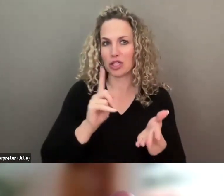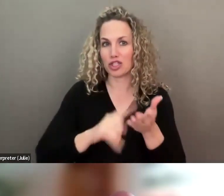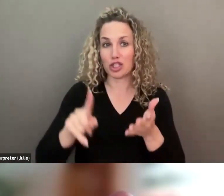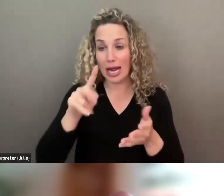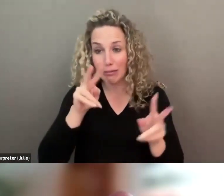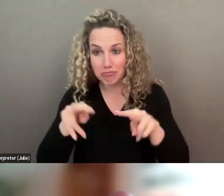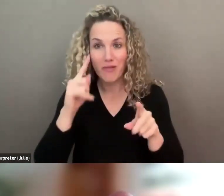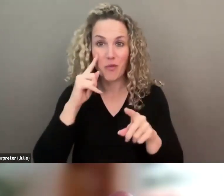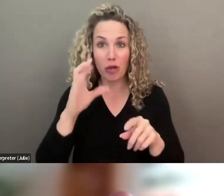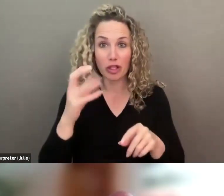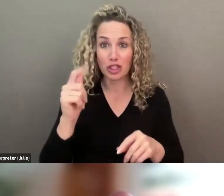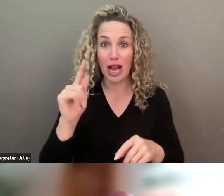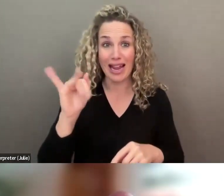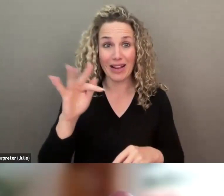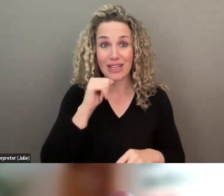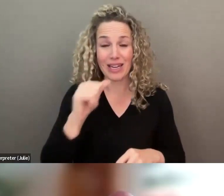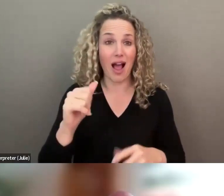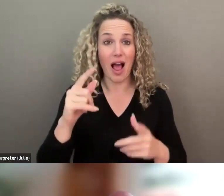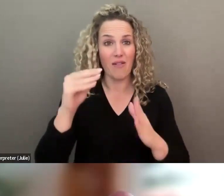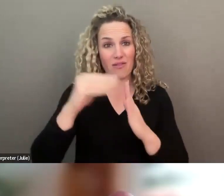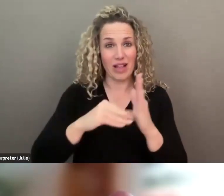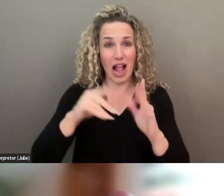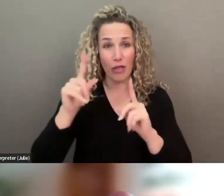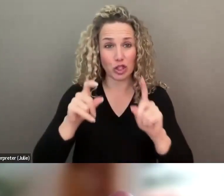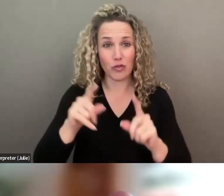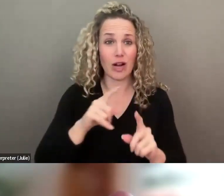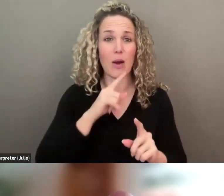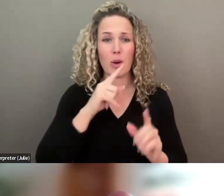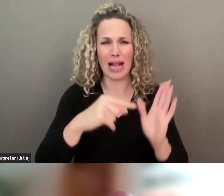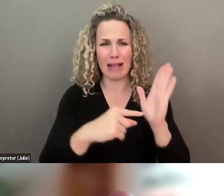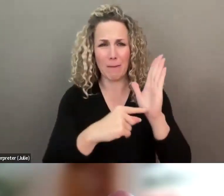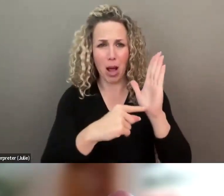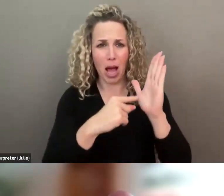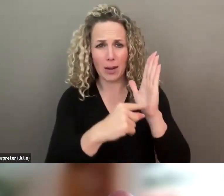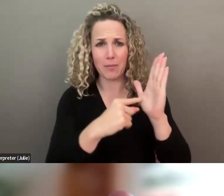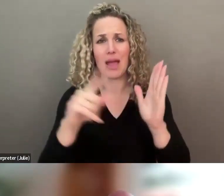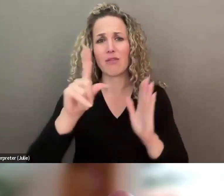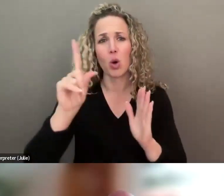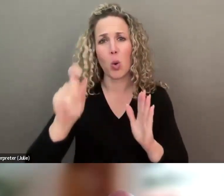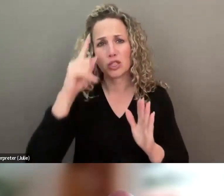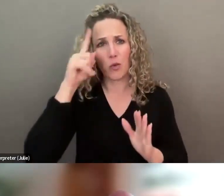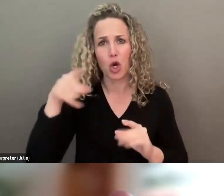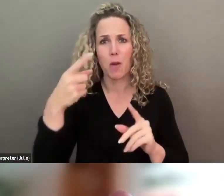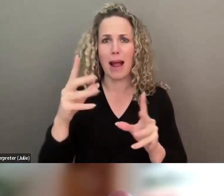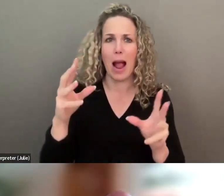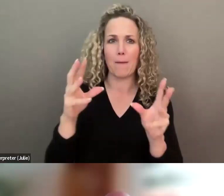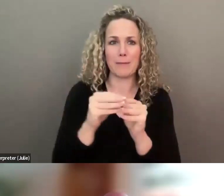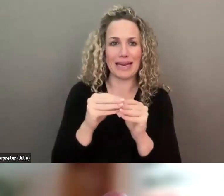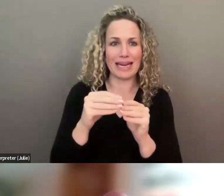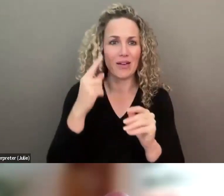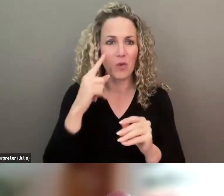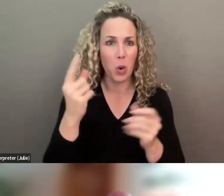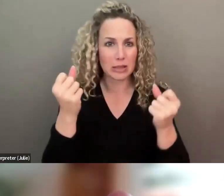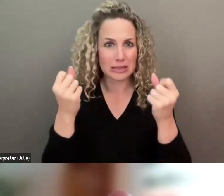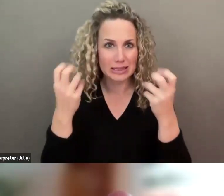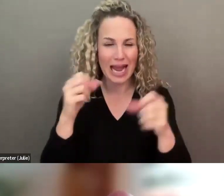chat. But if not, please fill out the survey, because at the very bottom, there is a question for you about meeting for sign language in a